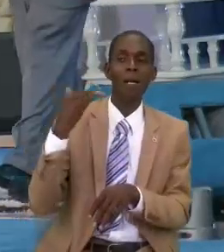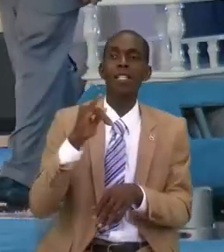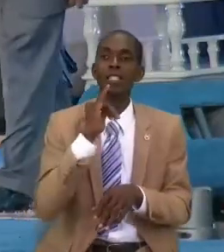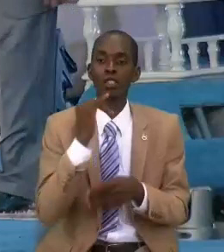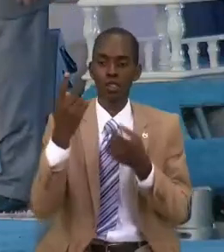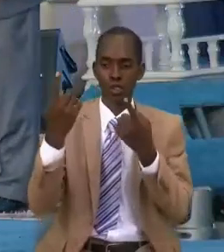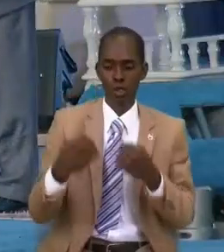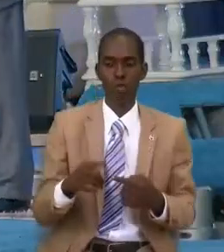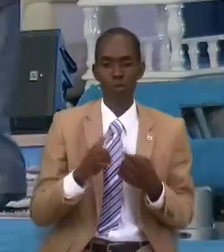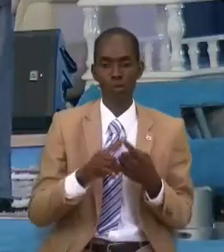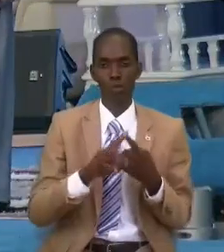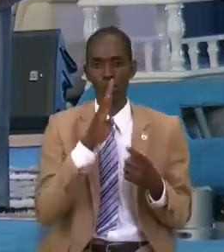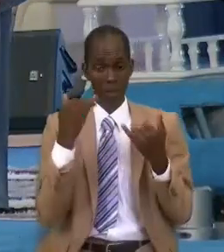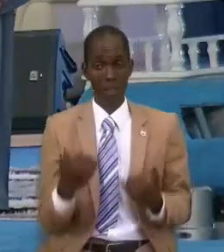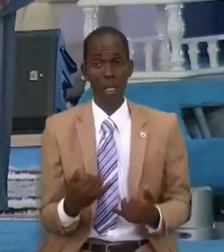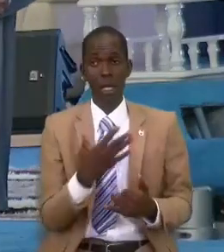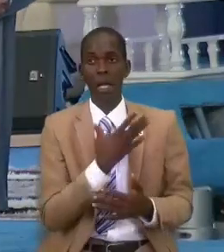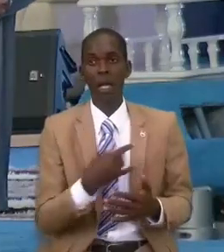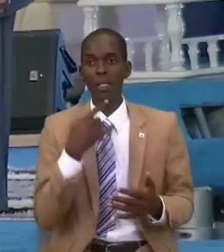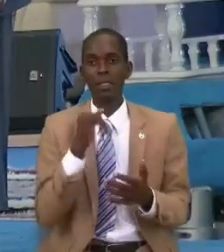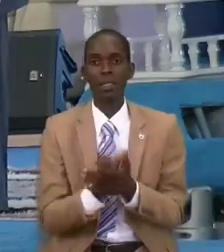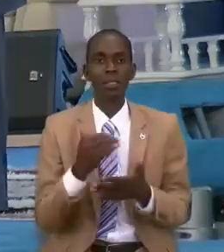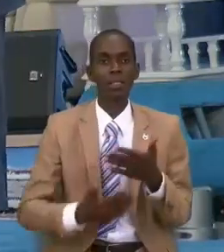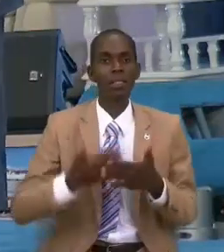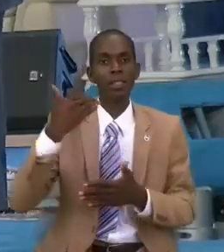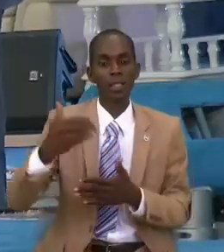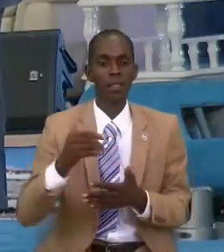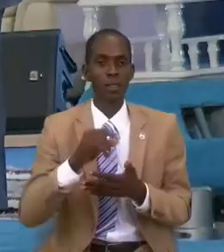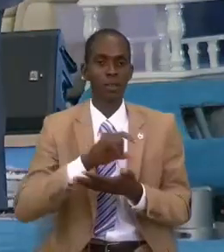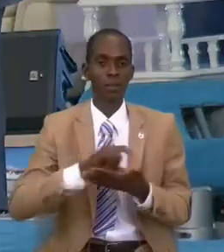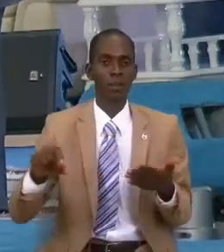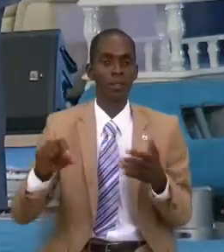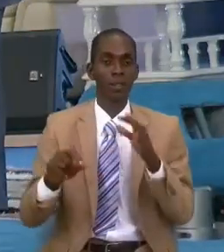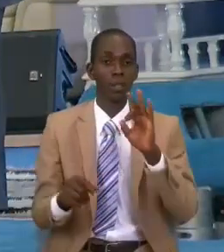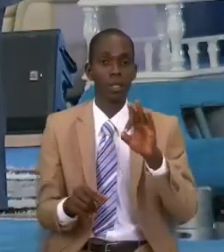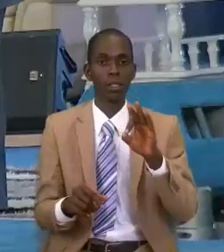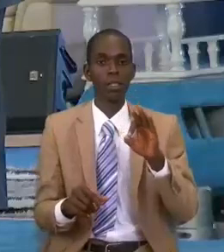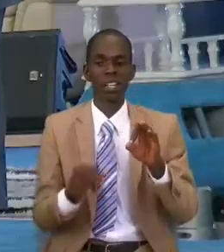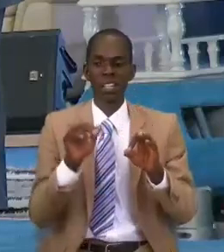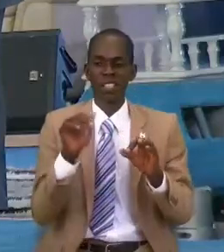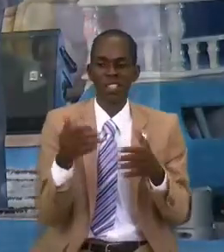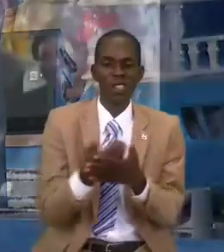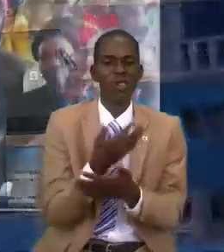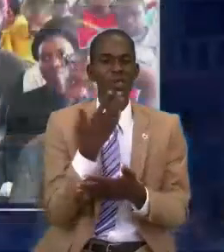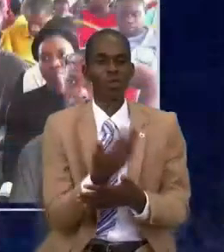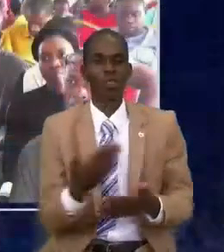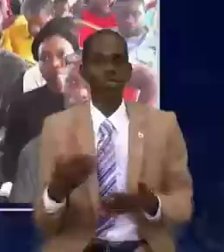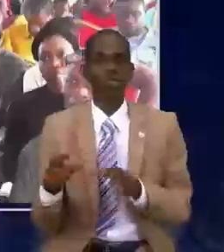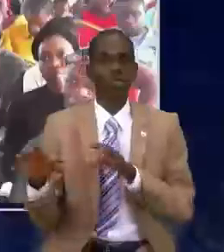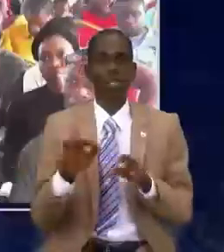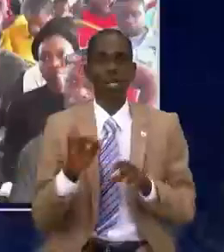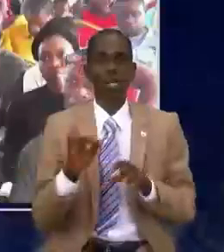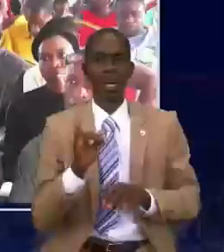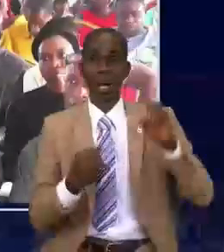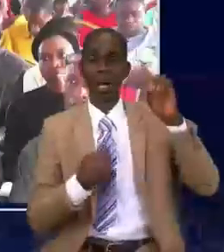part of verse 9. He says, new things do I declare. Before they spring forth, I tell